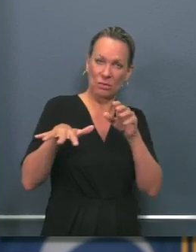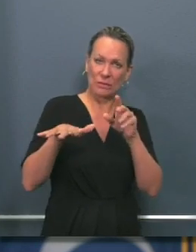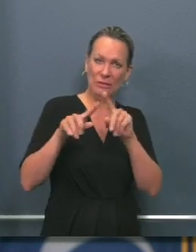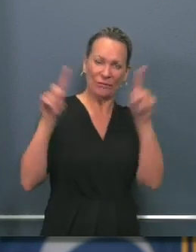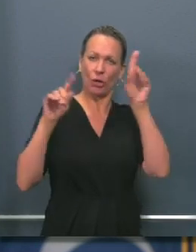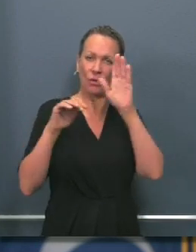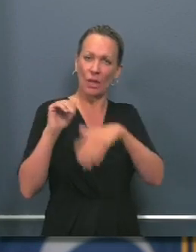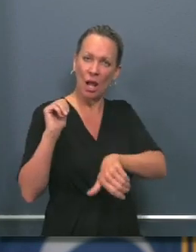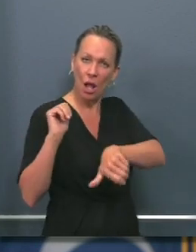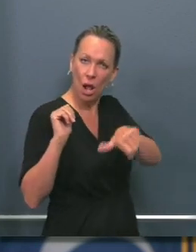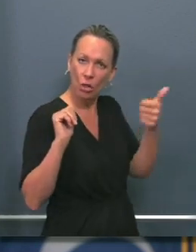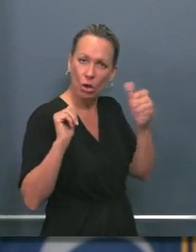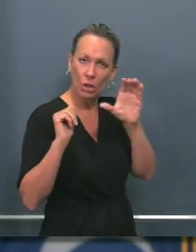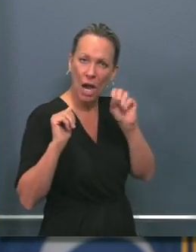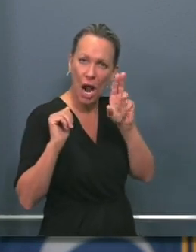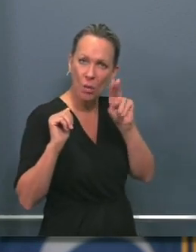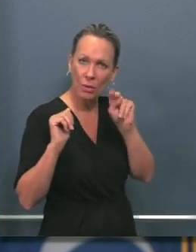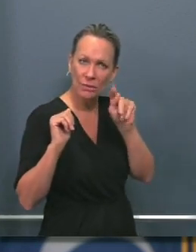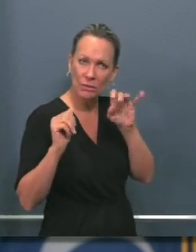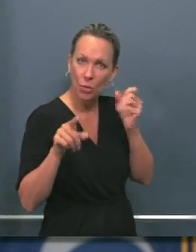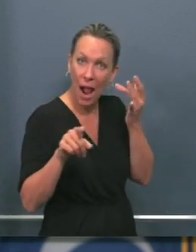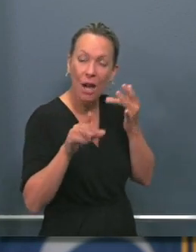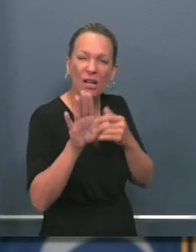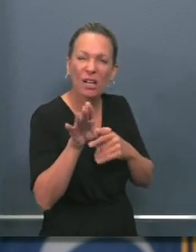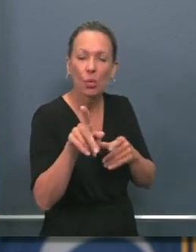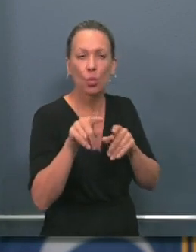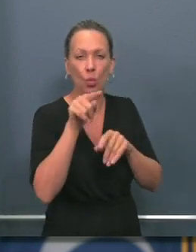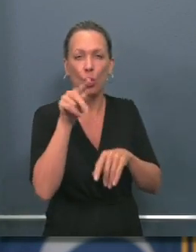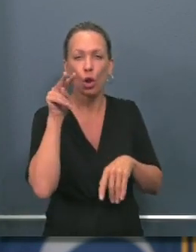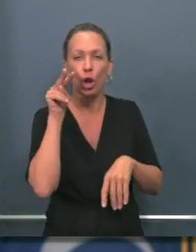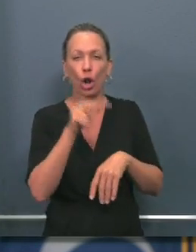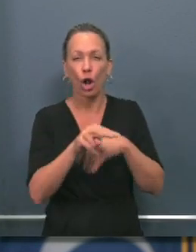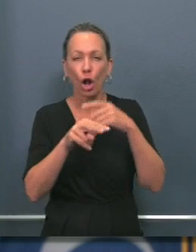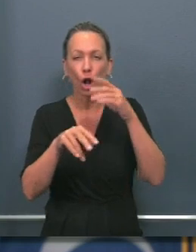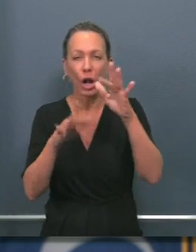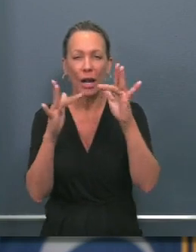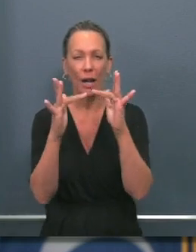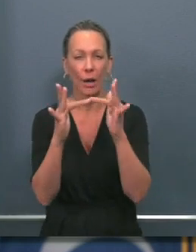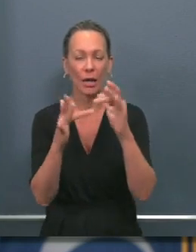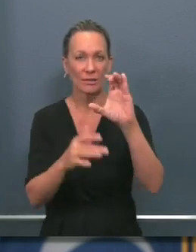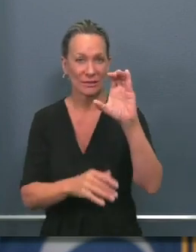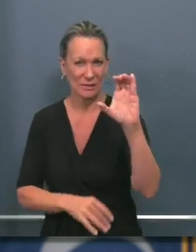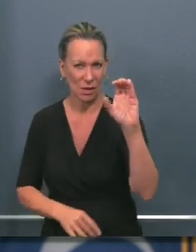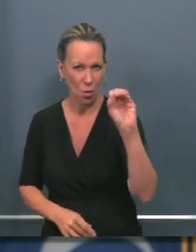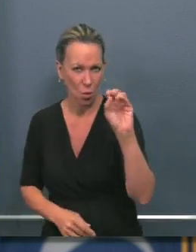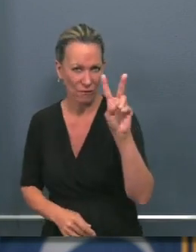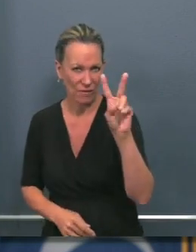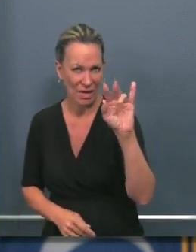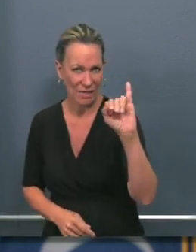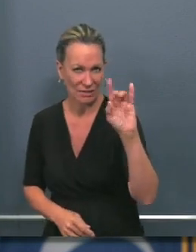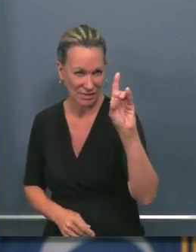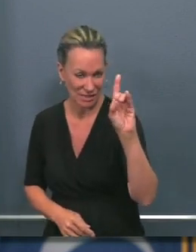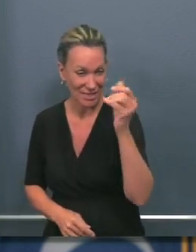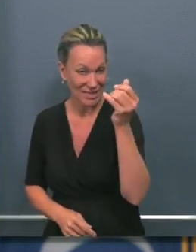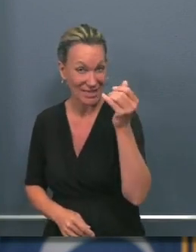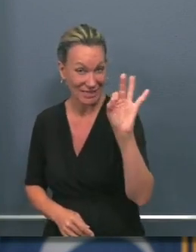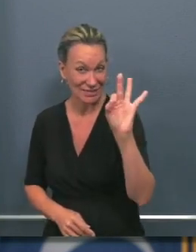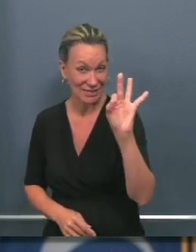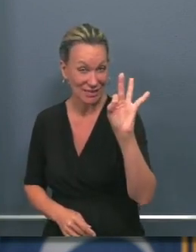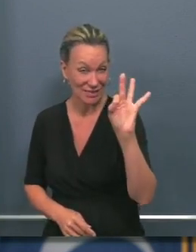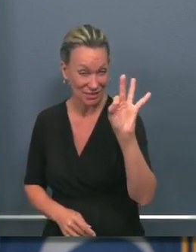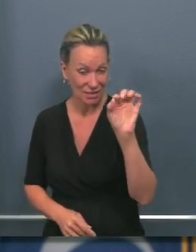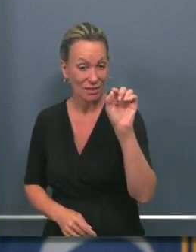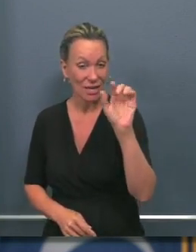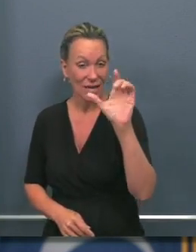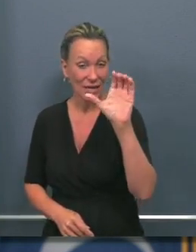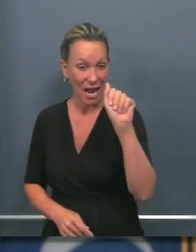COVID-19.ca.gov. You have the opportunity to look through the details of the guidelines as it relates to what we hope and expect to see in barbershops